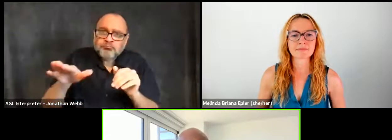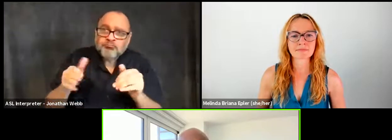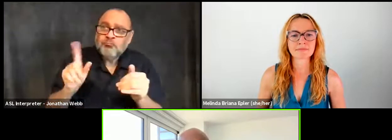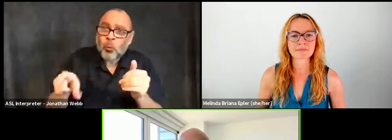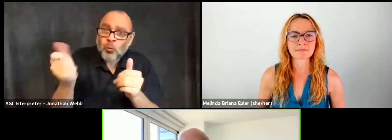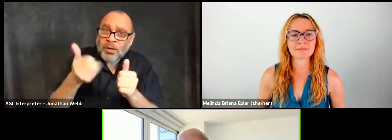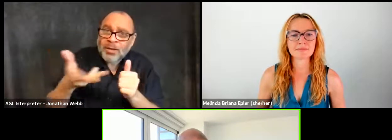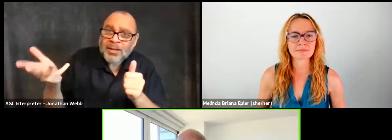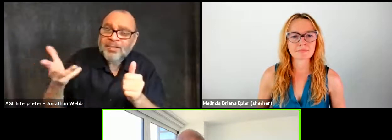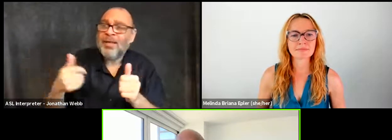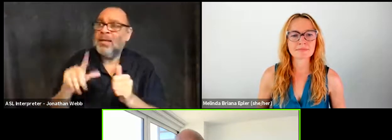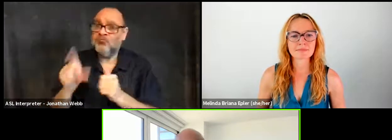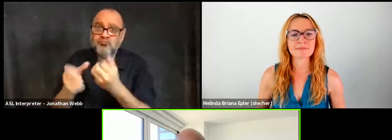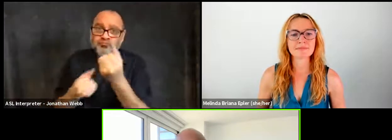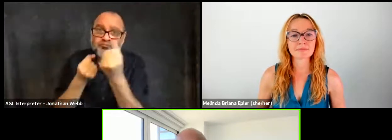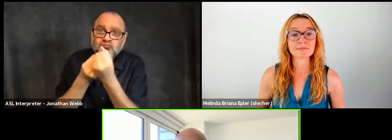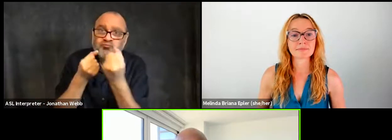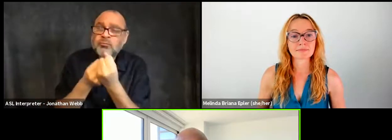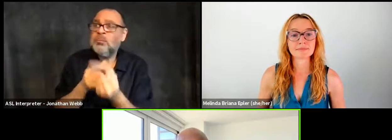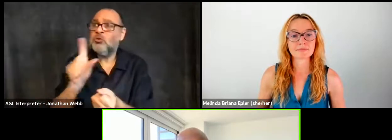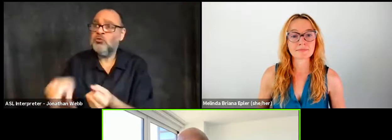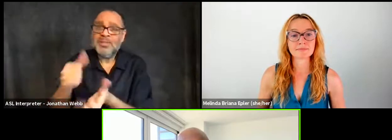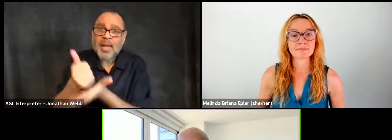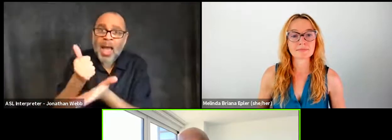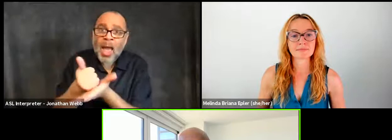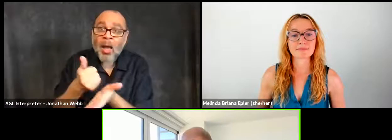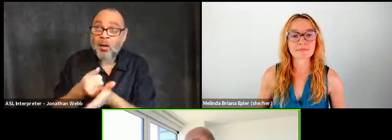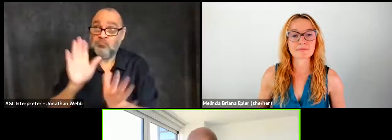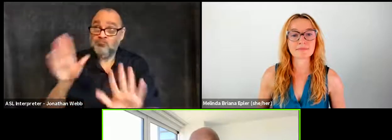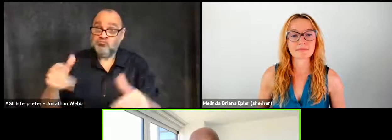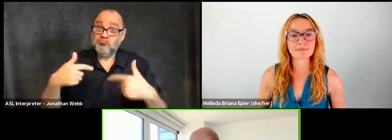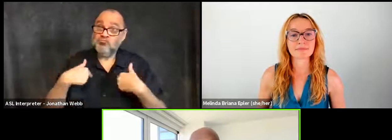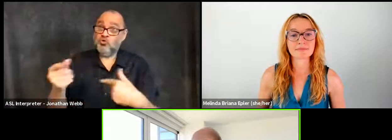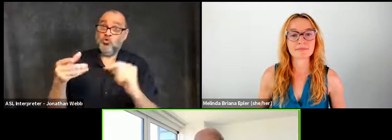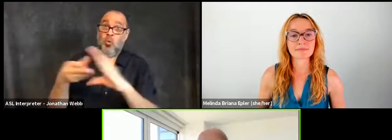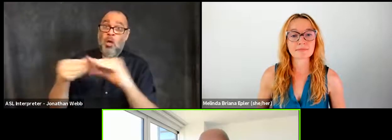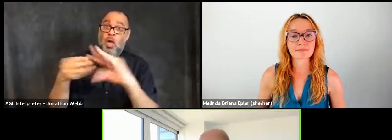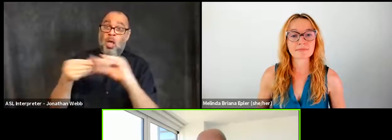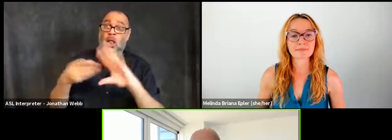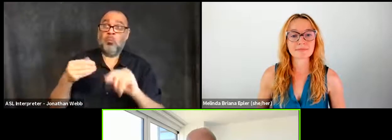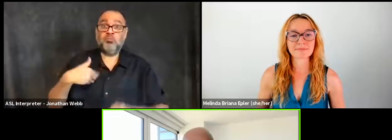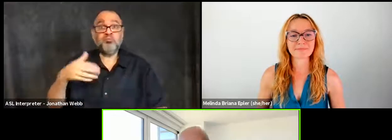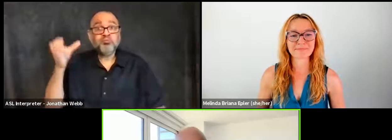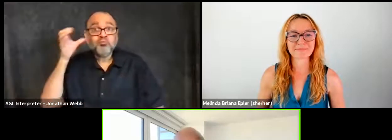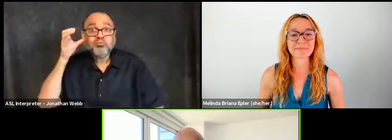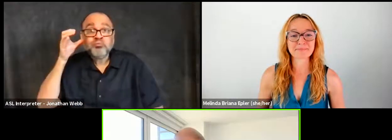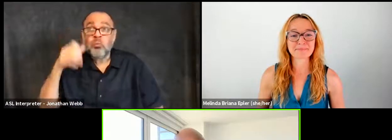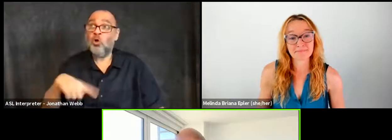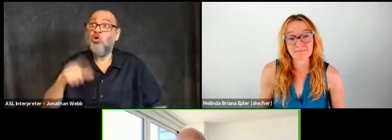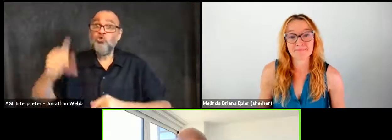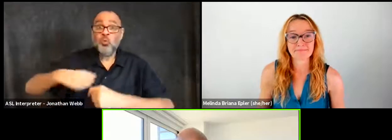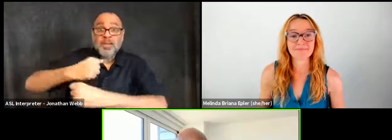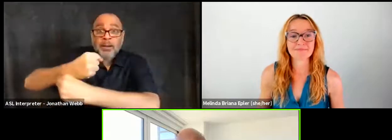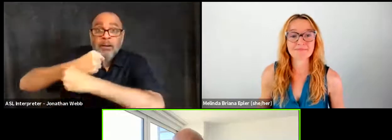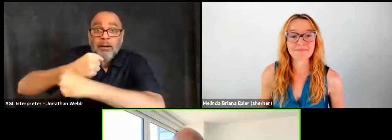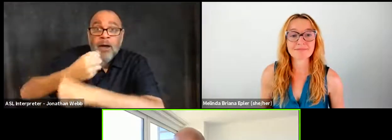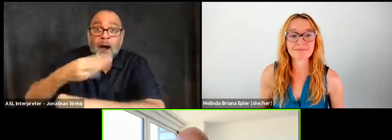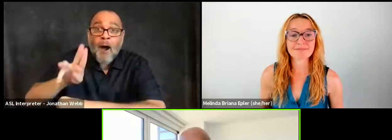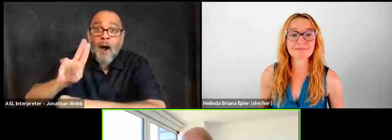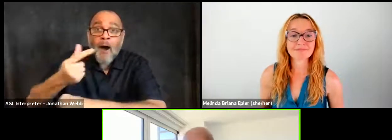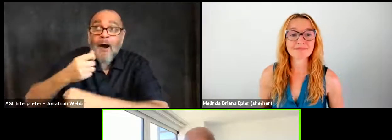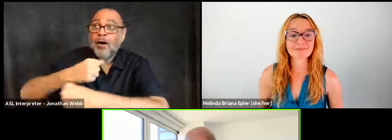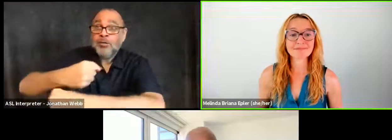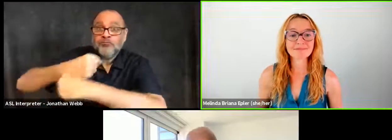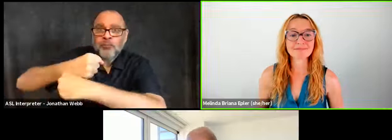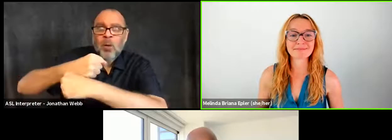you with? Do you need an ear to talk to? Do you need a hug? Well, before COVID, but do you need a hug? Mask on a